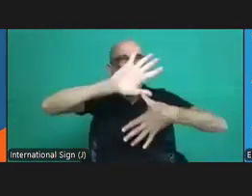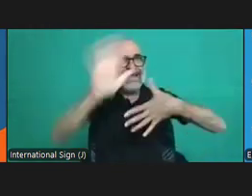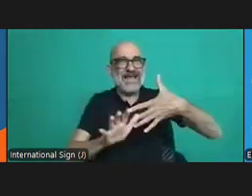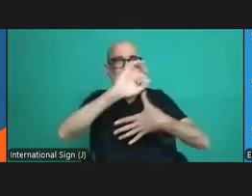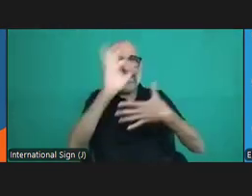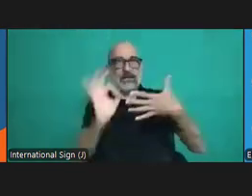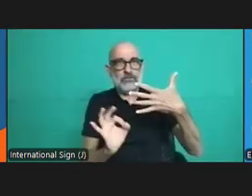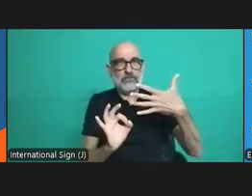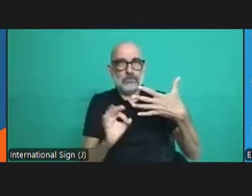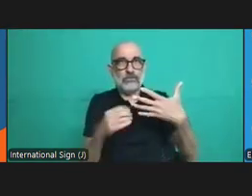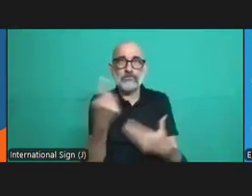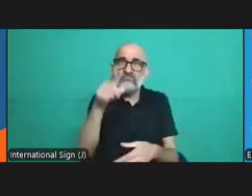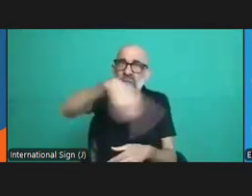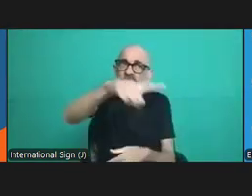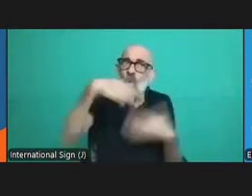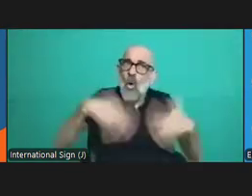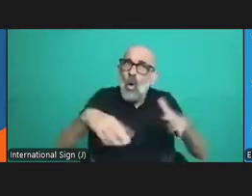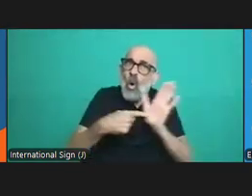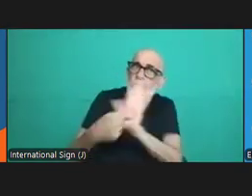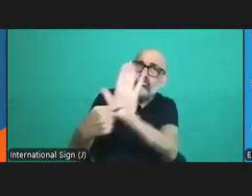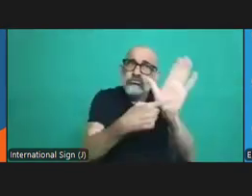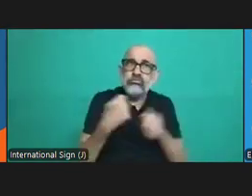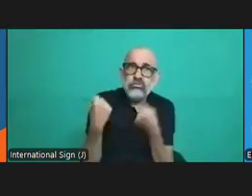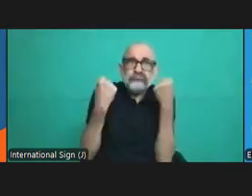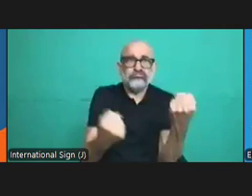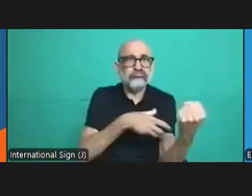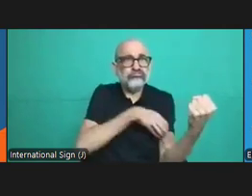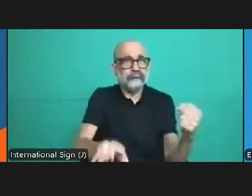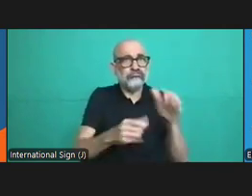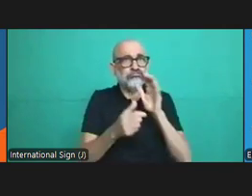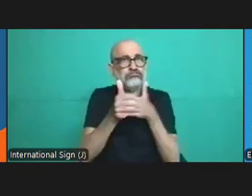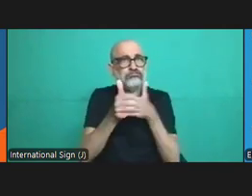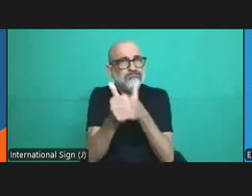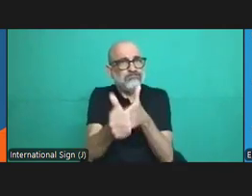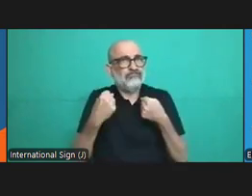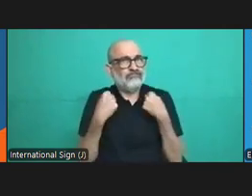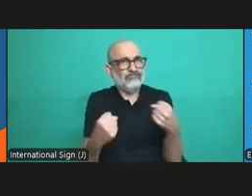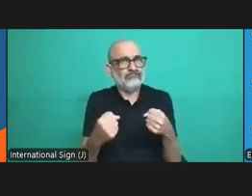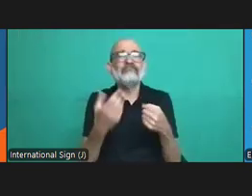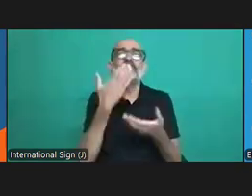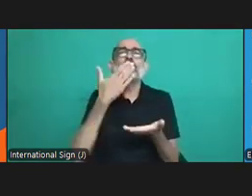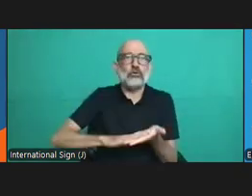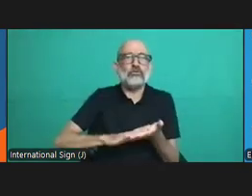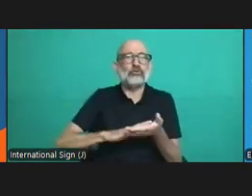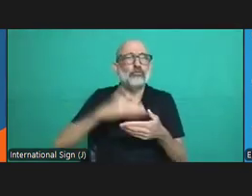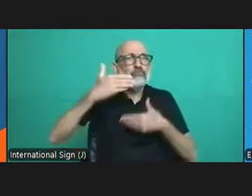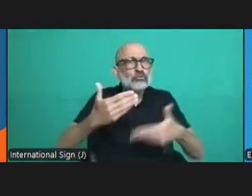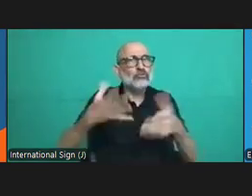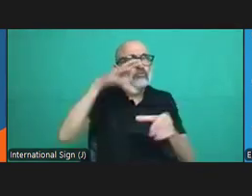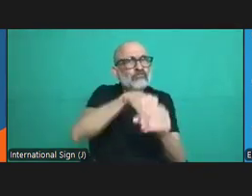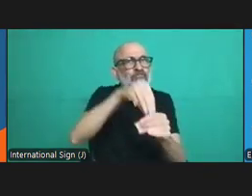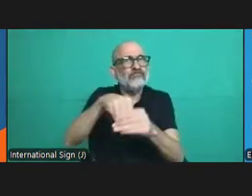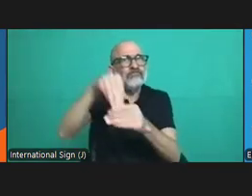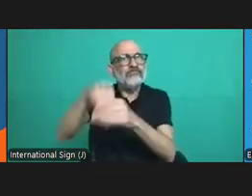functions evaluations, which aim to address those capacities and identify areas for improvement and subsequent